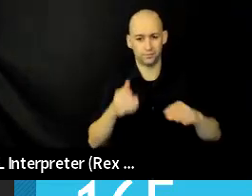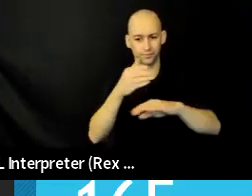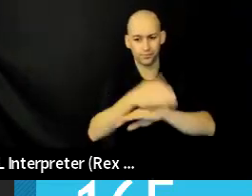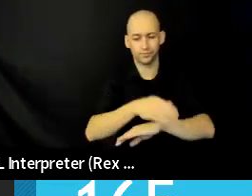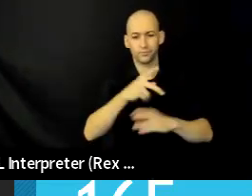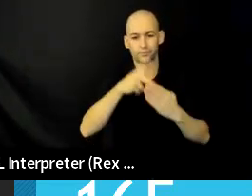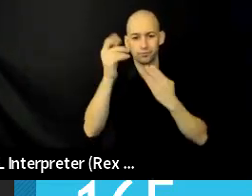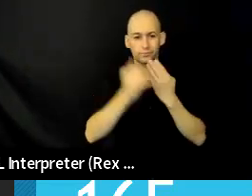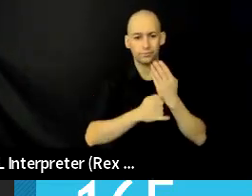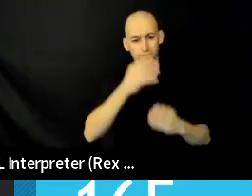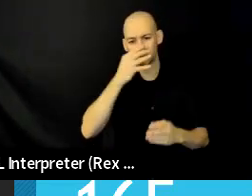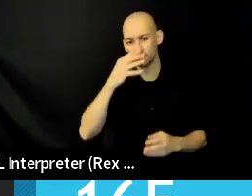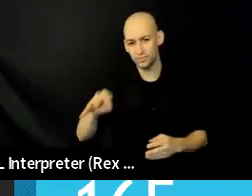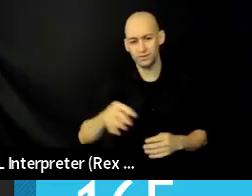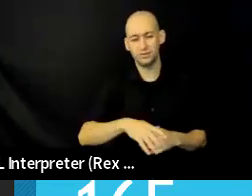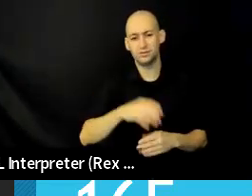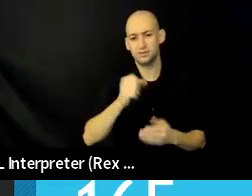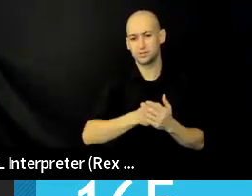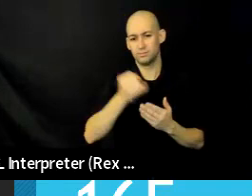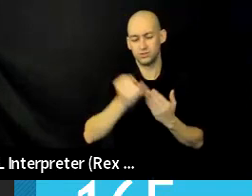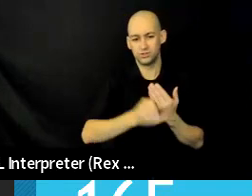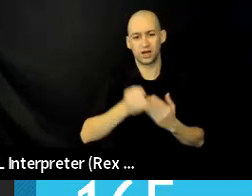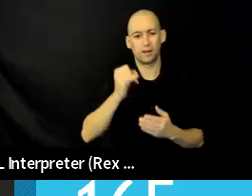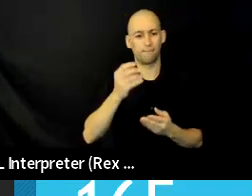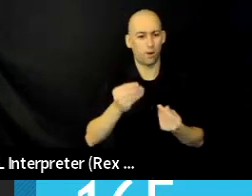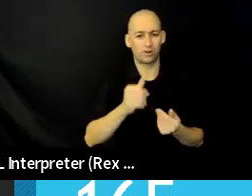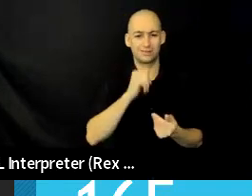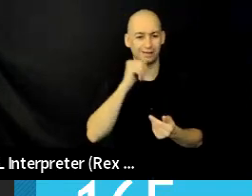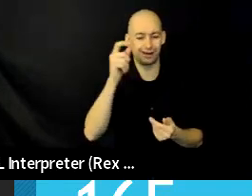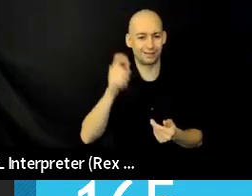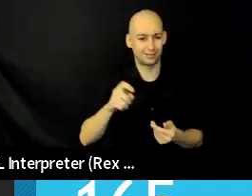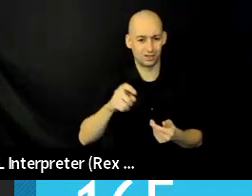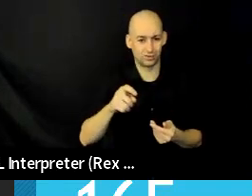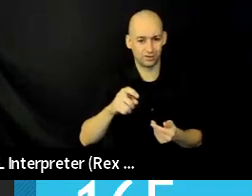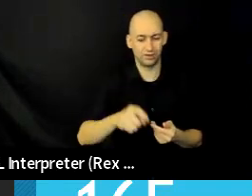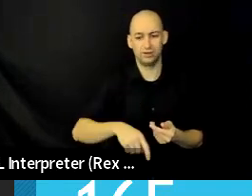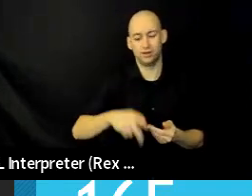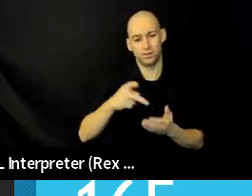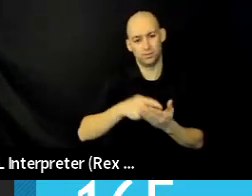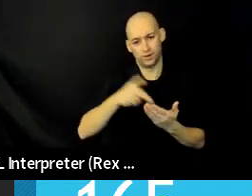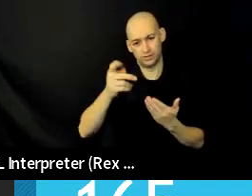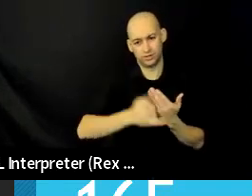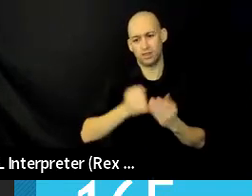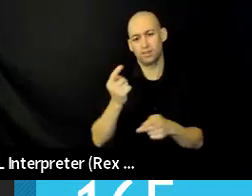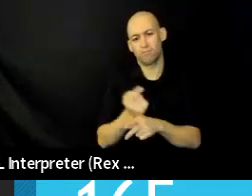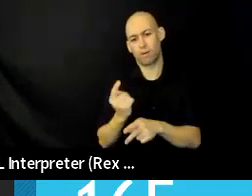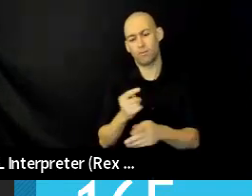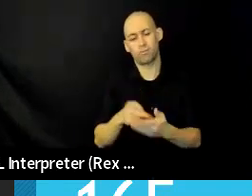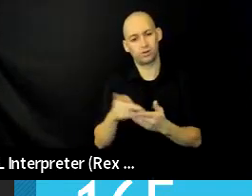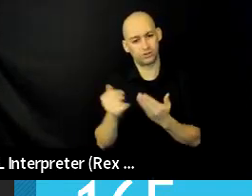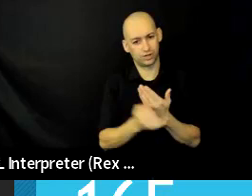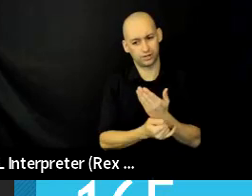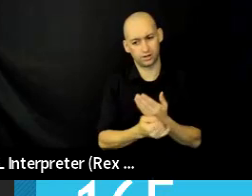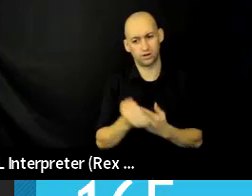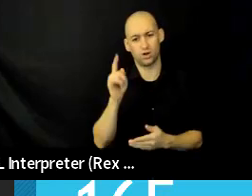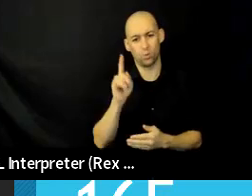ignored. The subject property is not necessary. The project, the proper project, the one